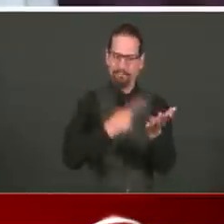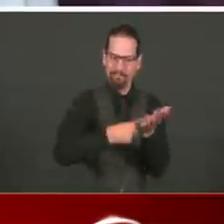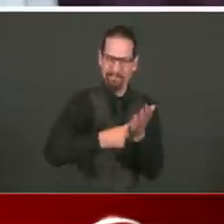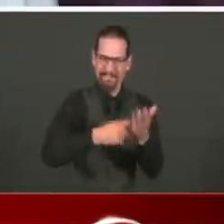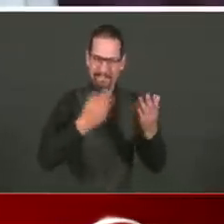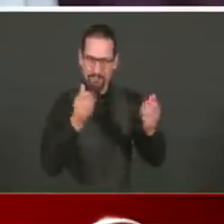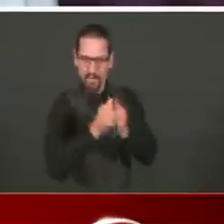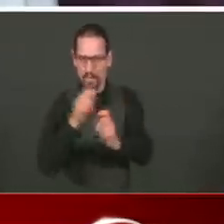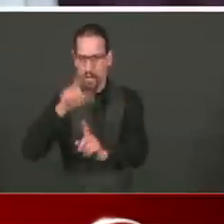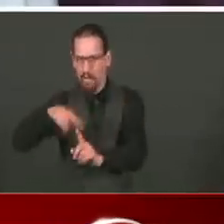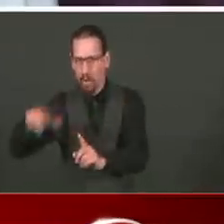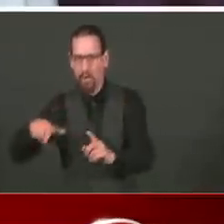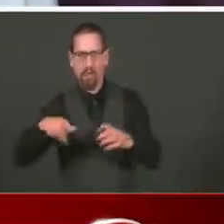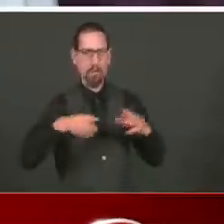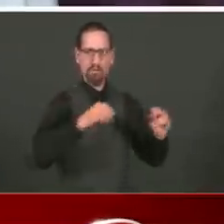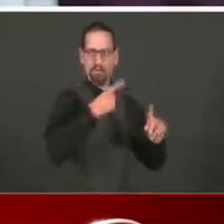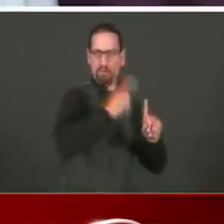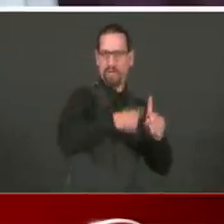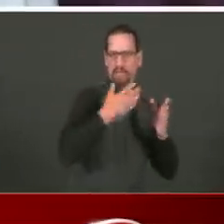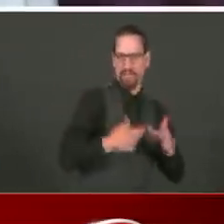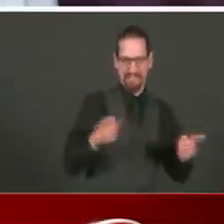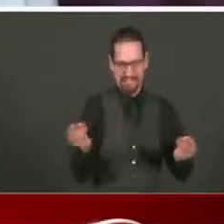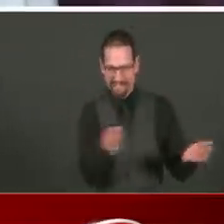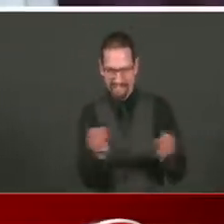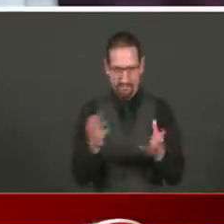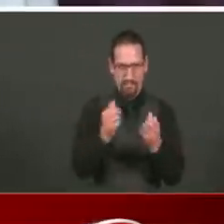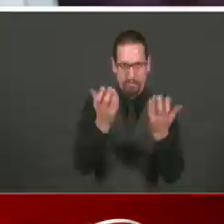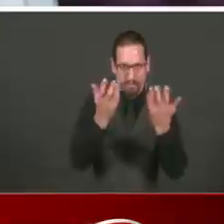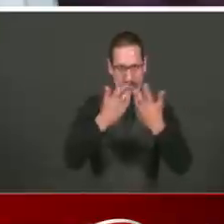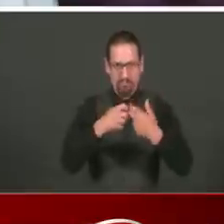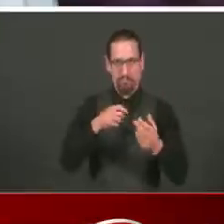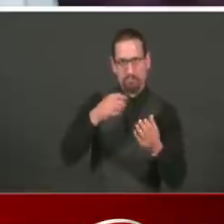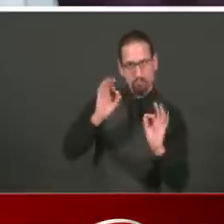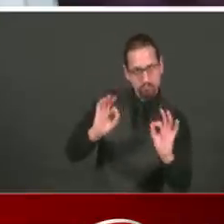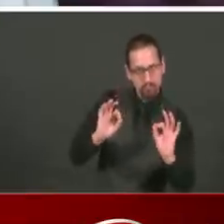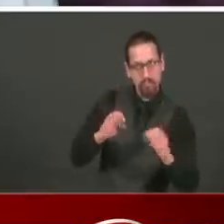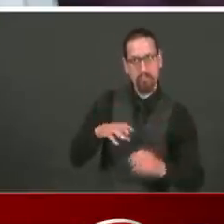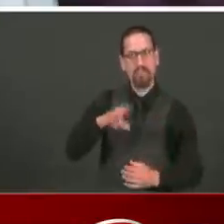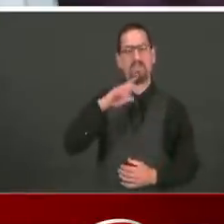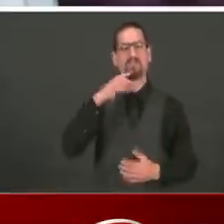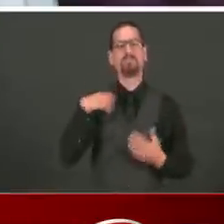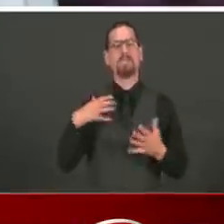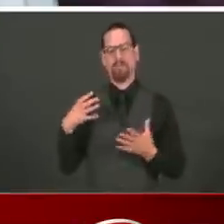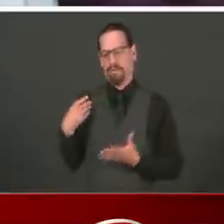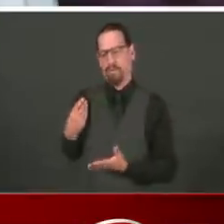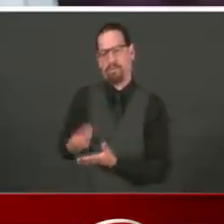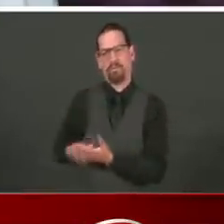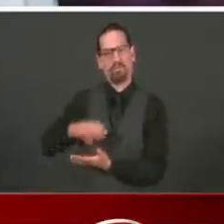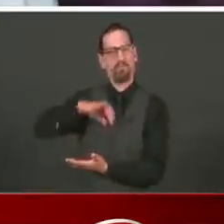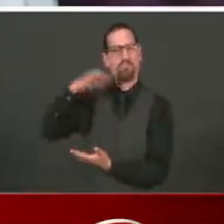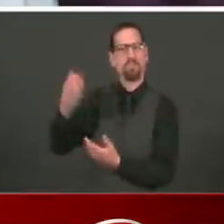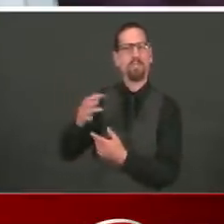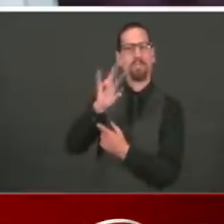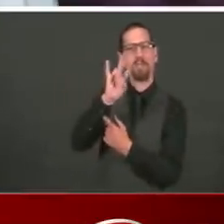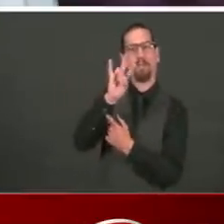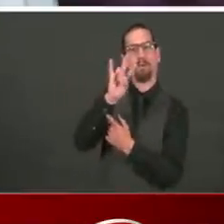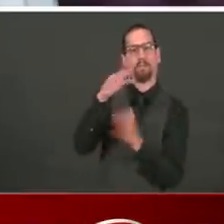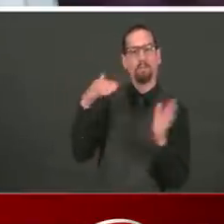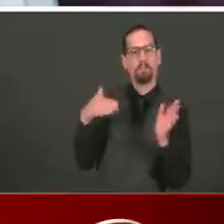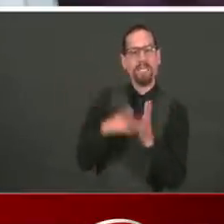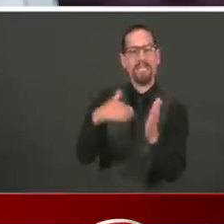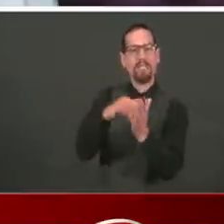We'll be directing $7 million of our CARES Act funding to this effort, and we expect